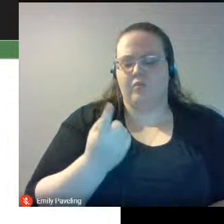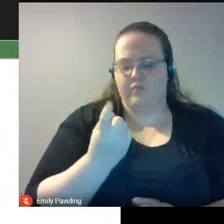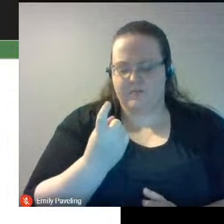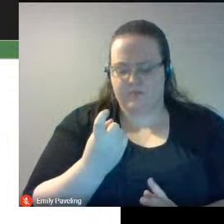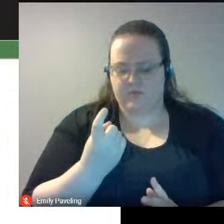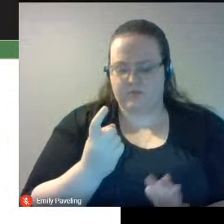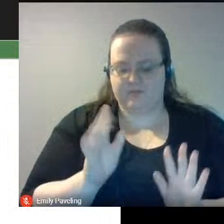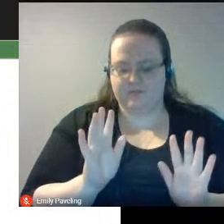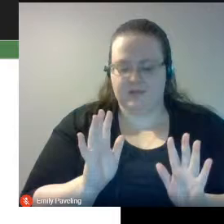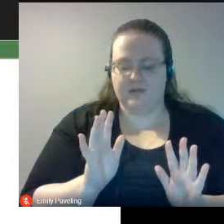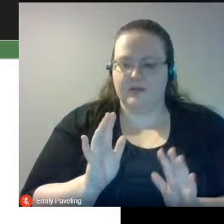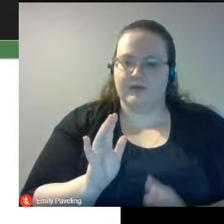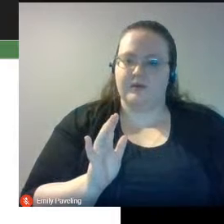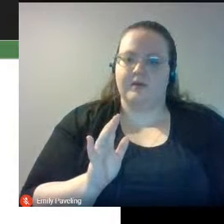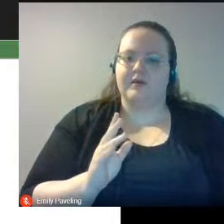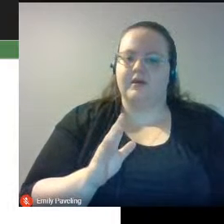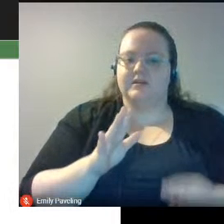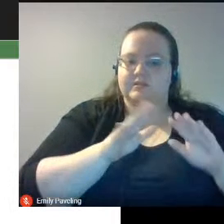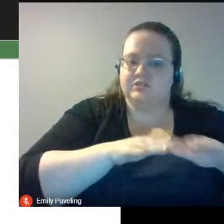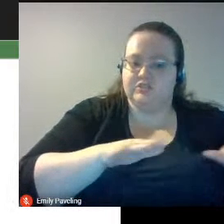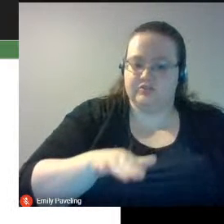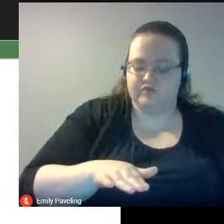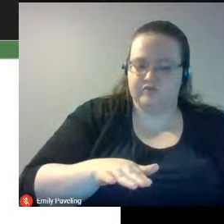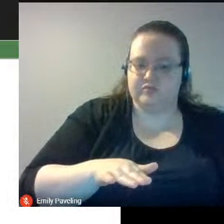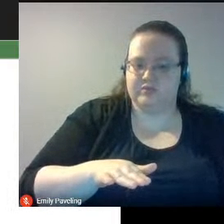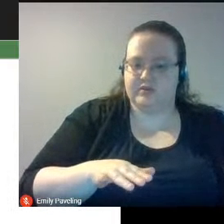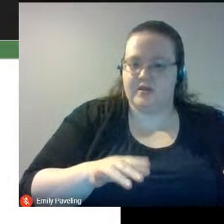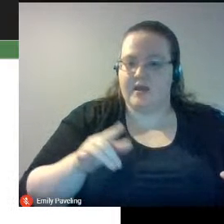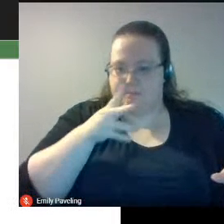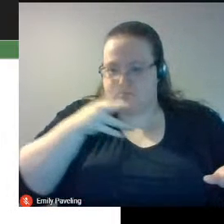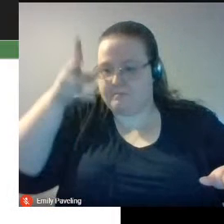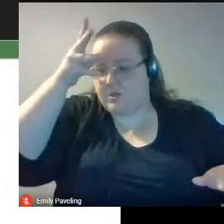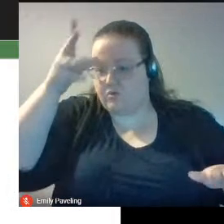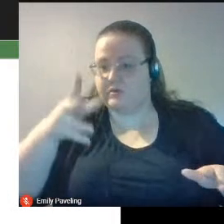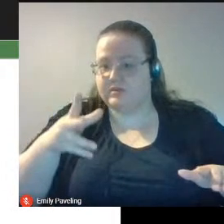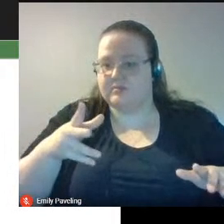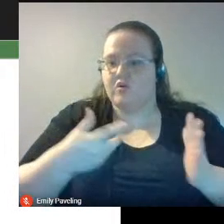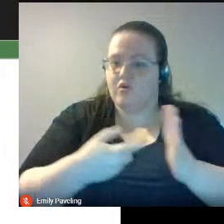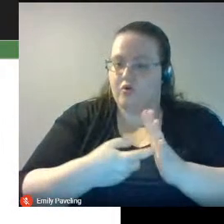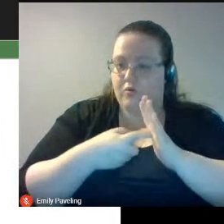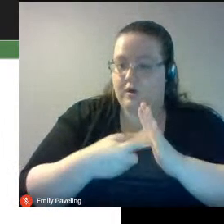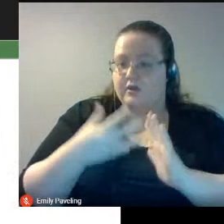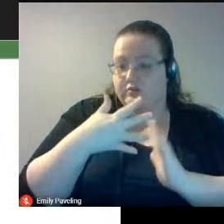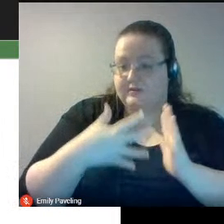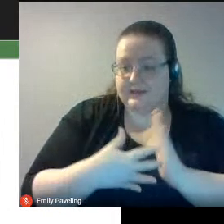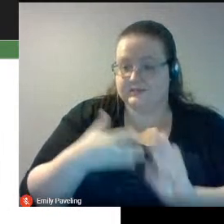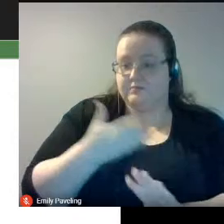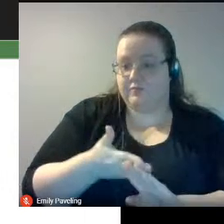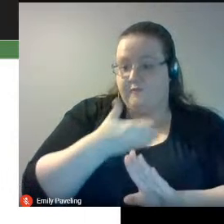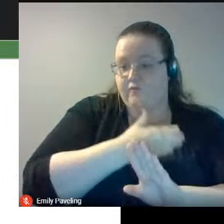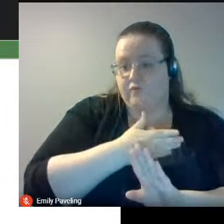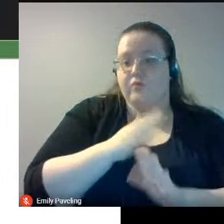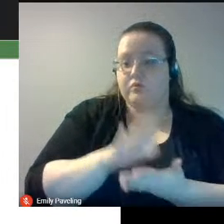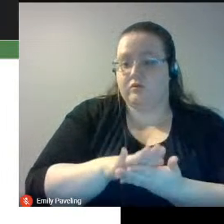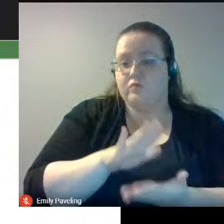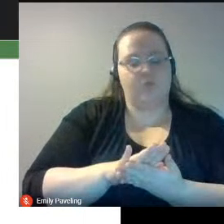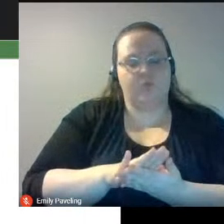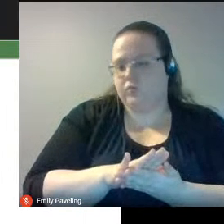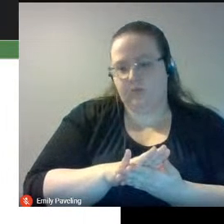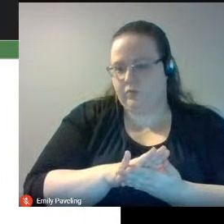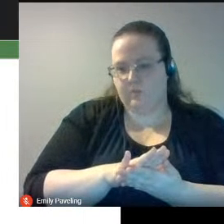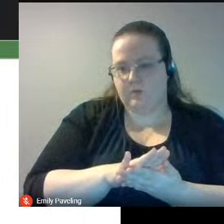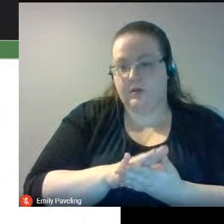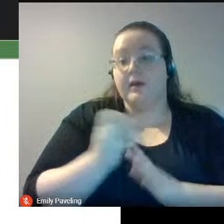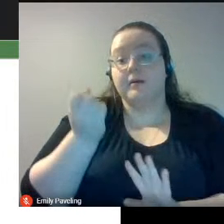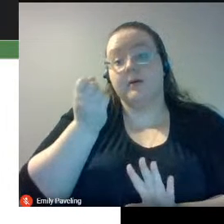You and your children do not need to get tested prior to the school year commencing, unless, of course, you have symptoms of COVID-19 or